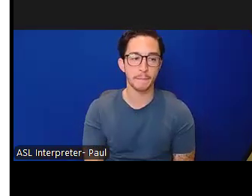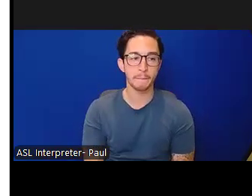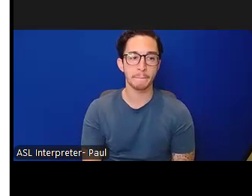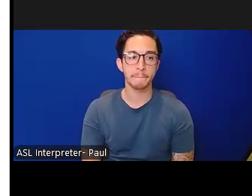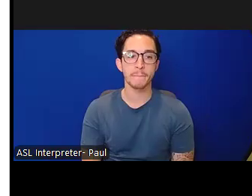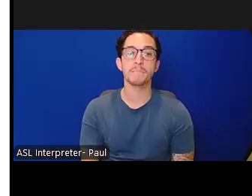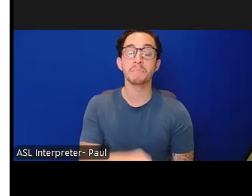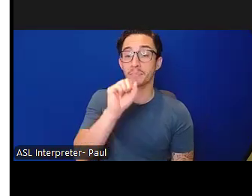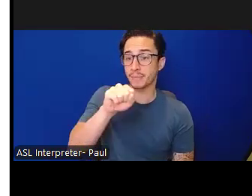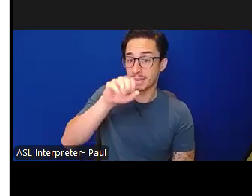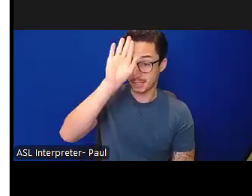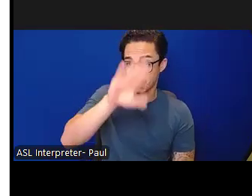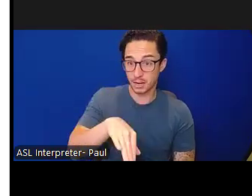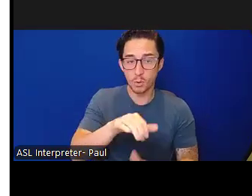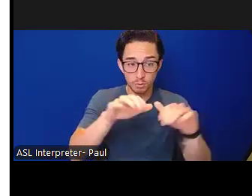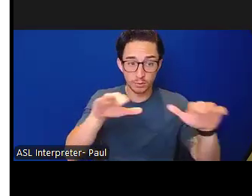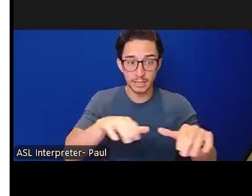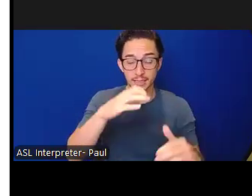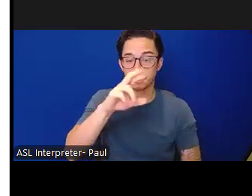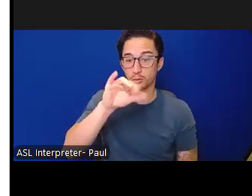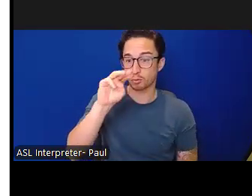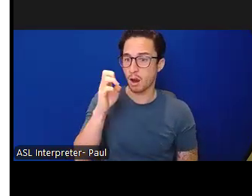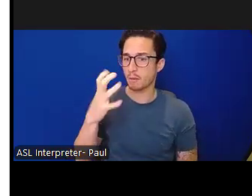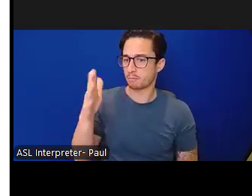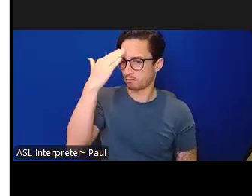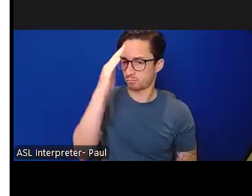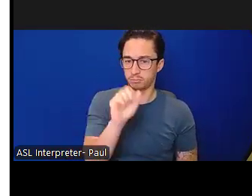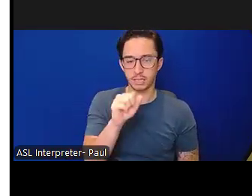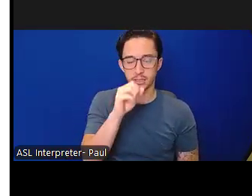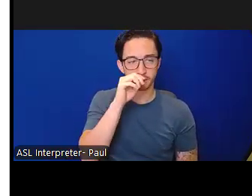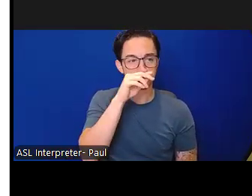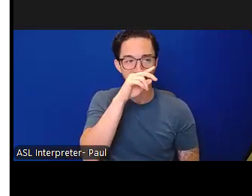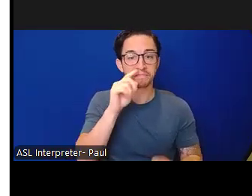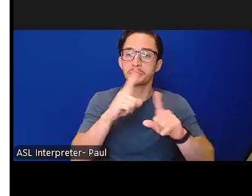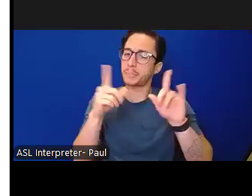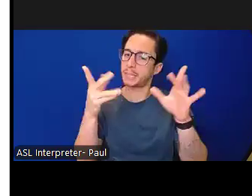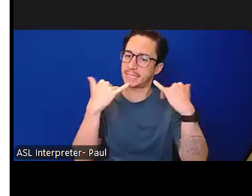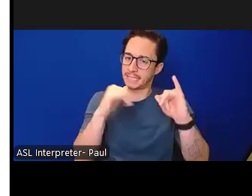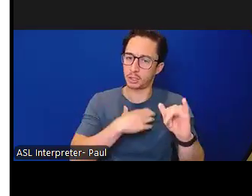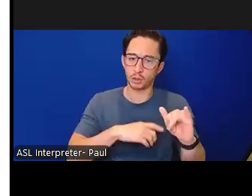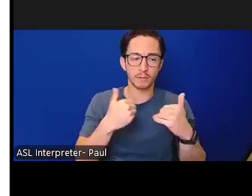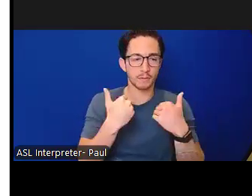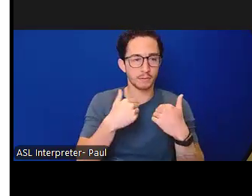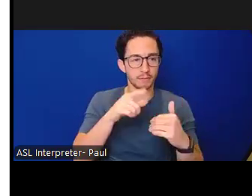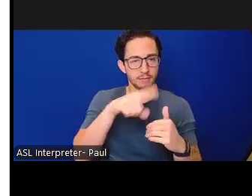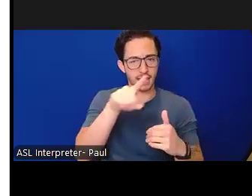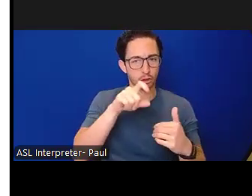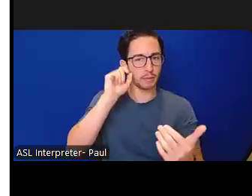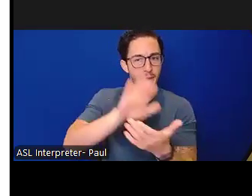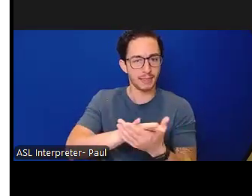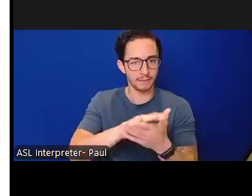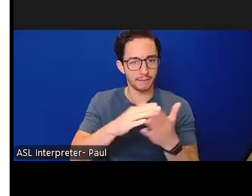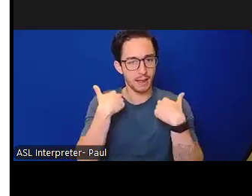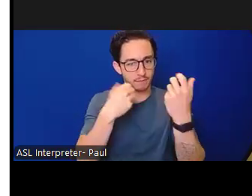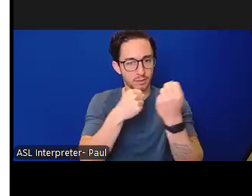Yes, they know that they committed a crime, but they still deserve to be believed. They still deserve to be supported